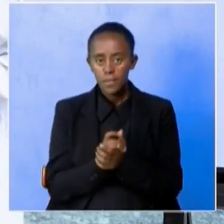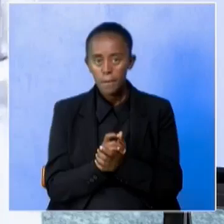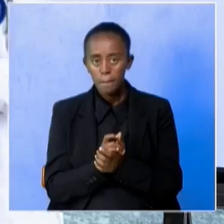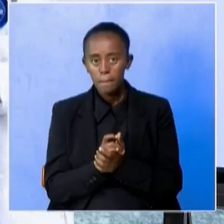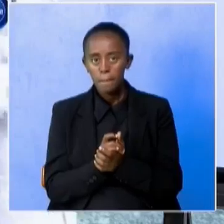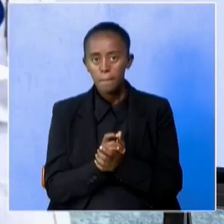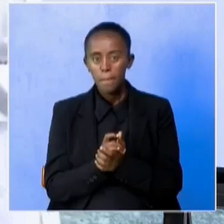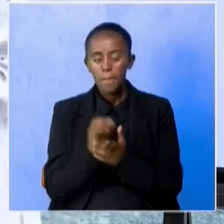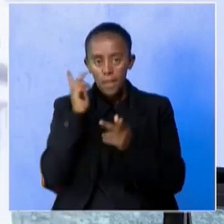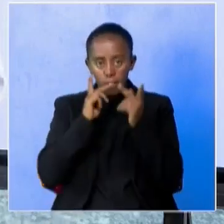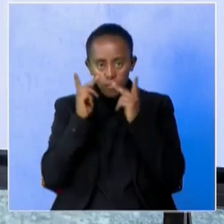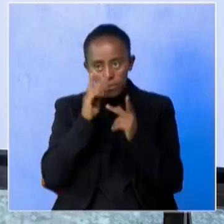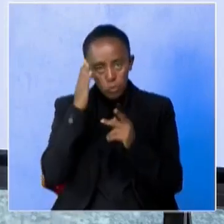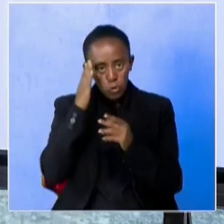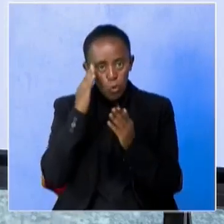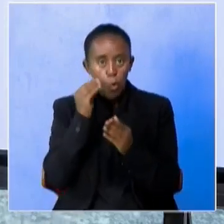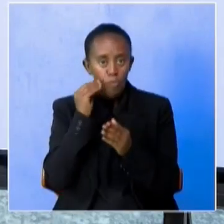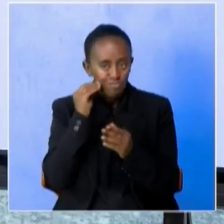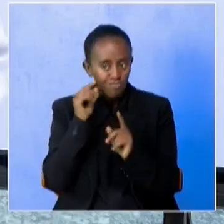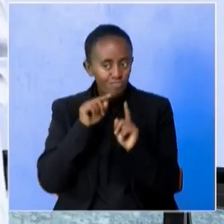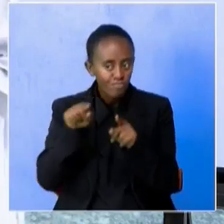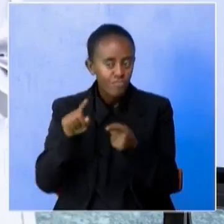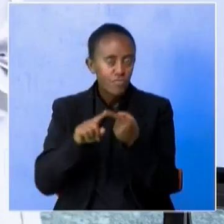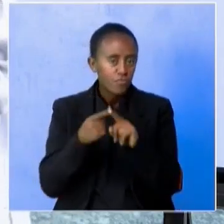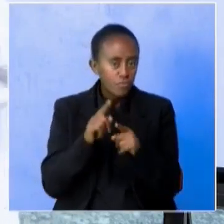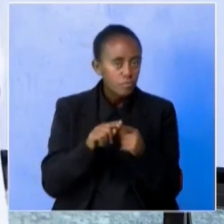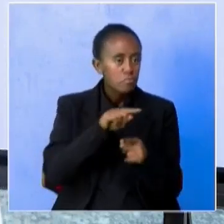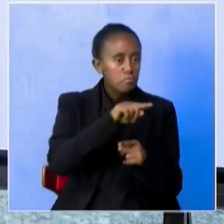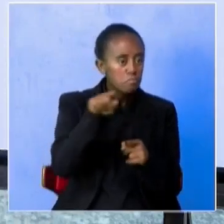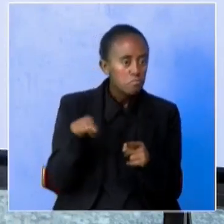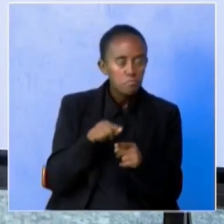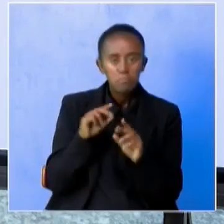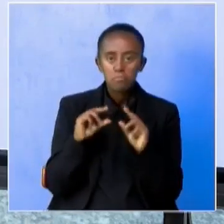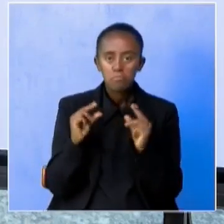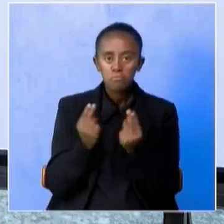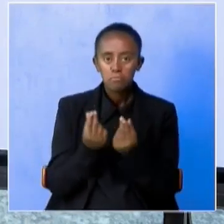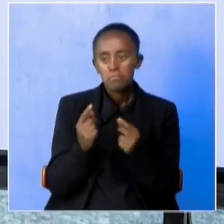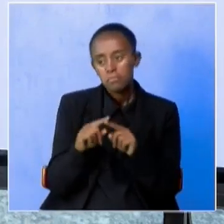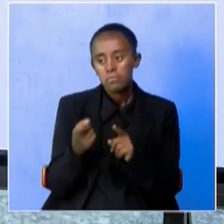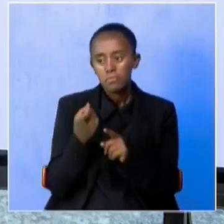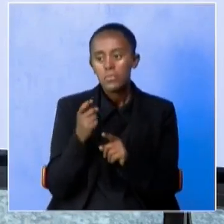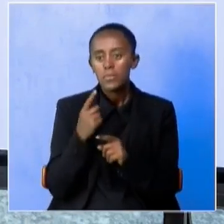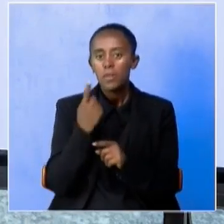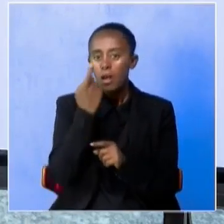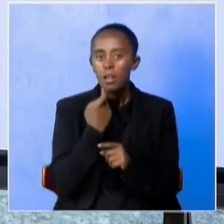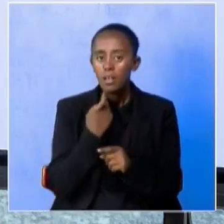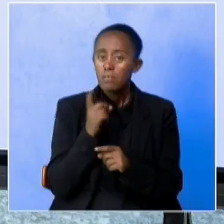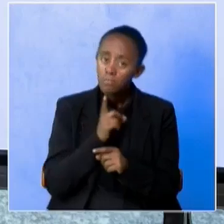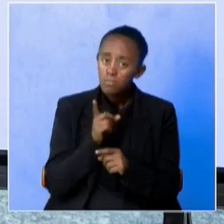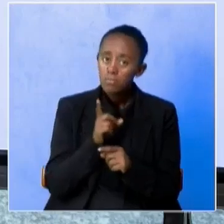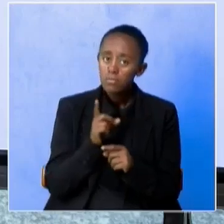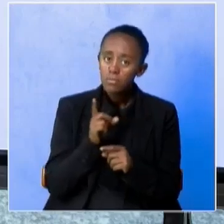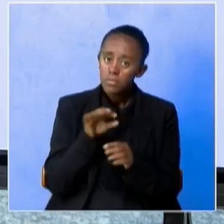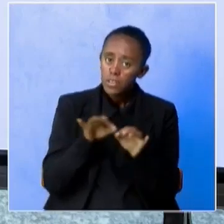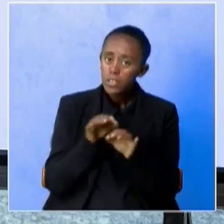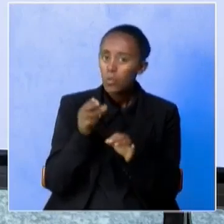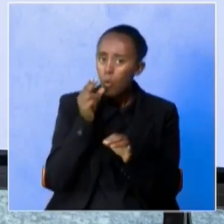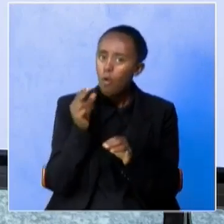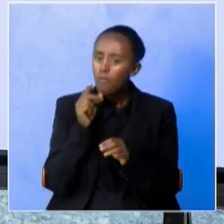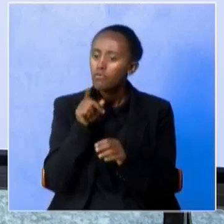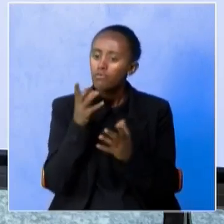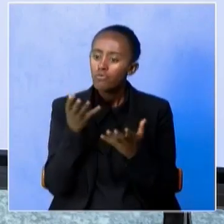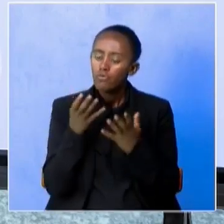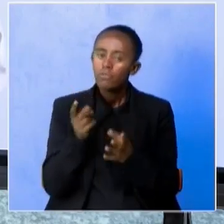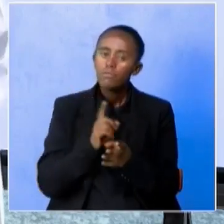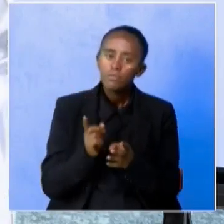to visit someone you know, or a friend, or an acquaintance, or a family, they will ask what? Would you like tea or coffee, or would